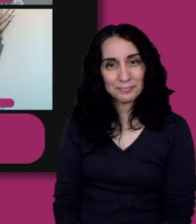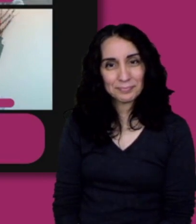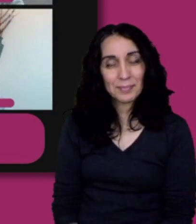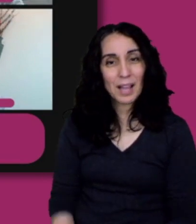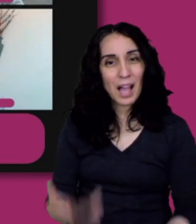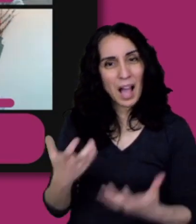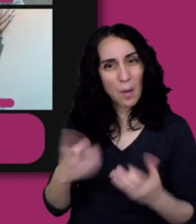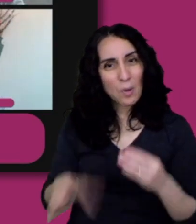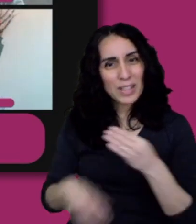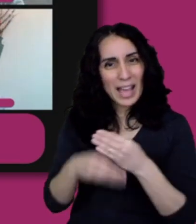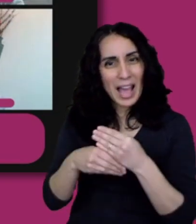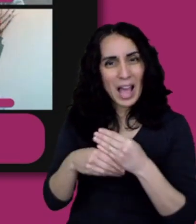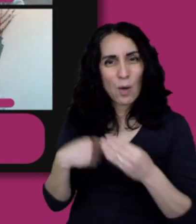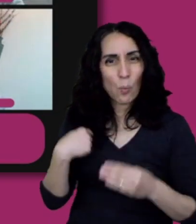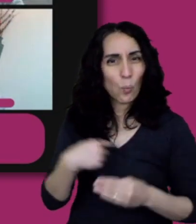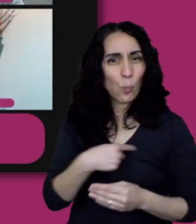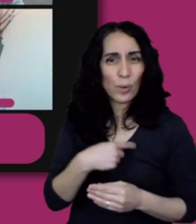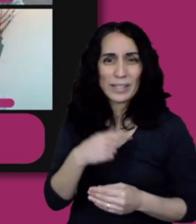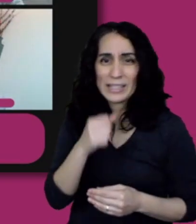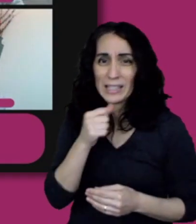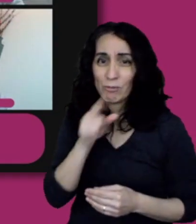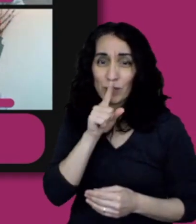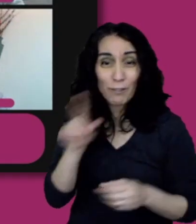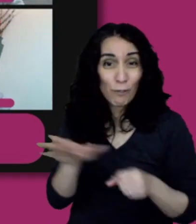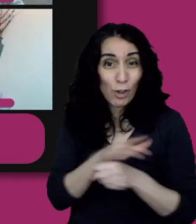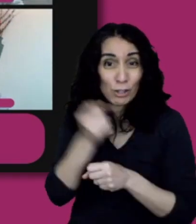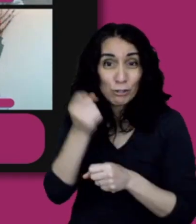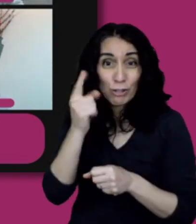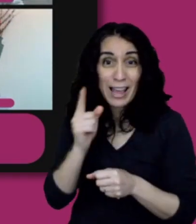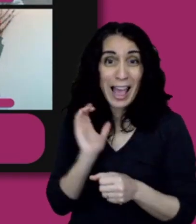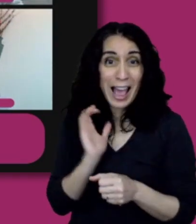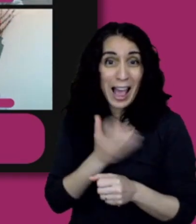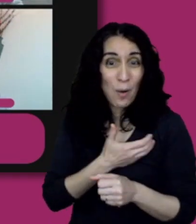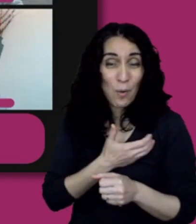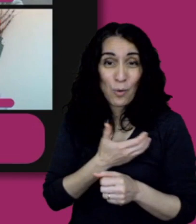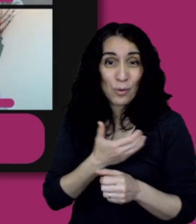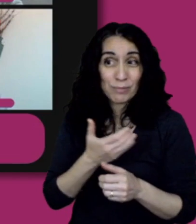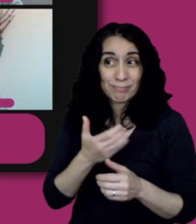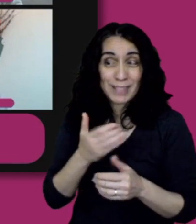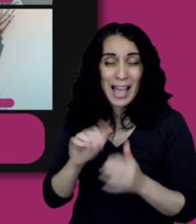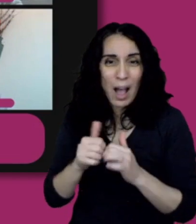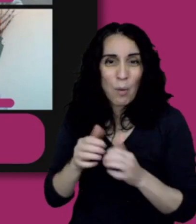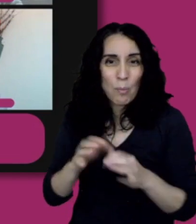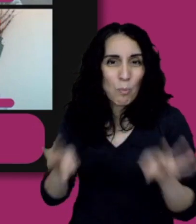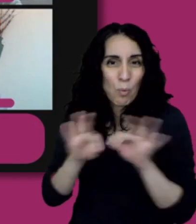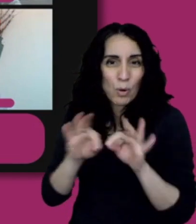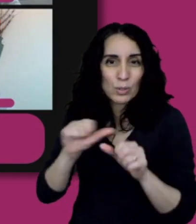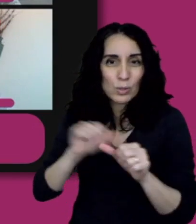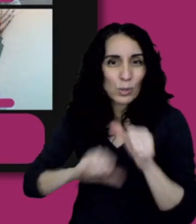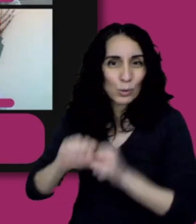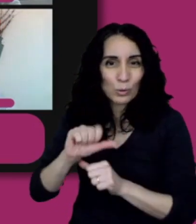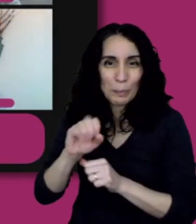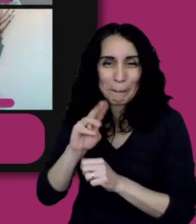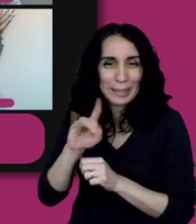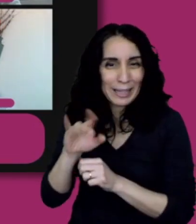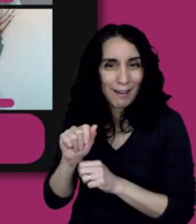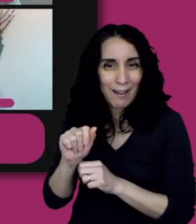quickly. I don't think we fully understood how important our social media was going to